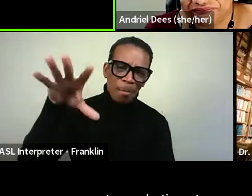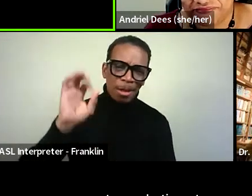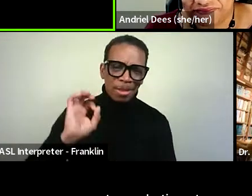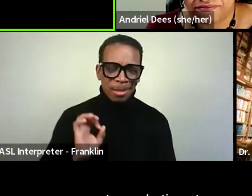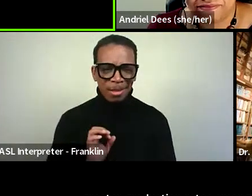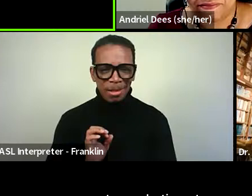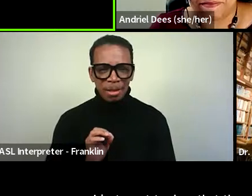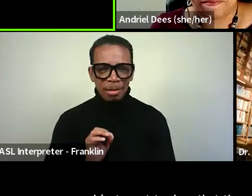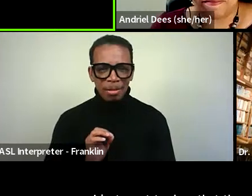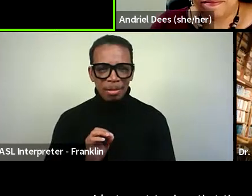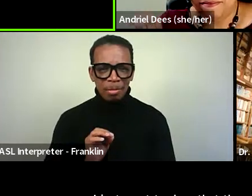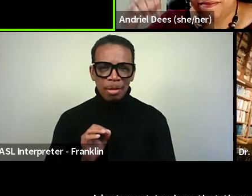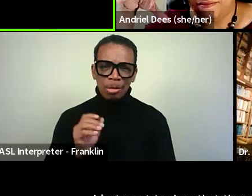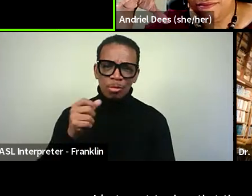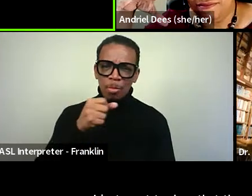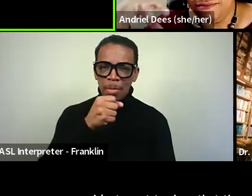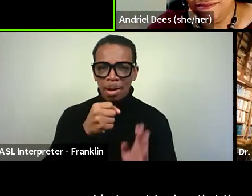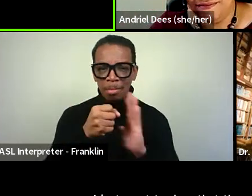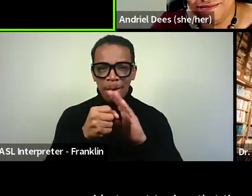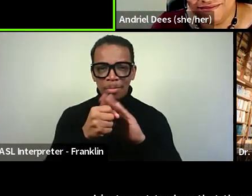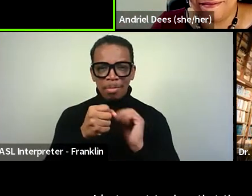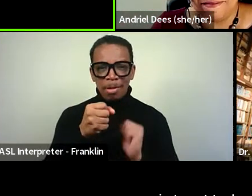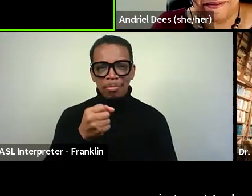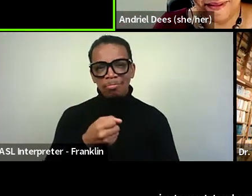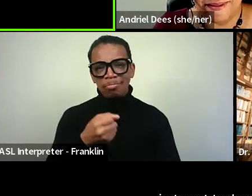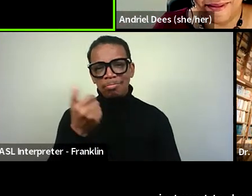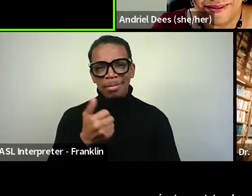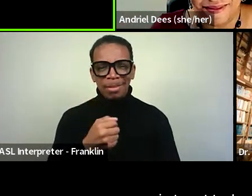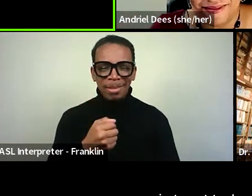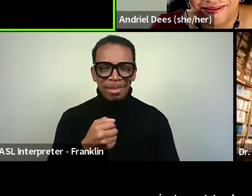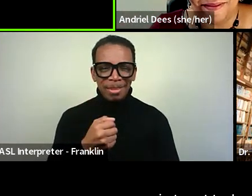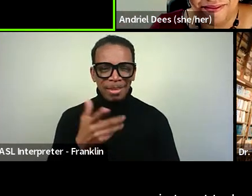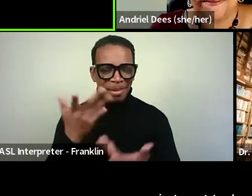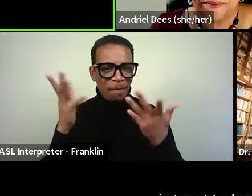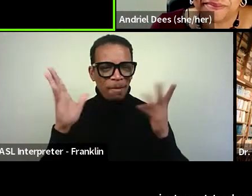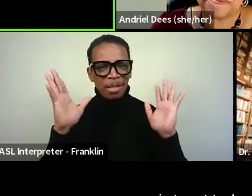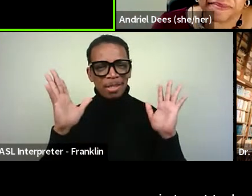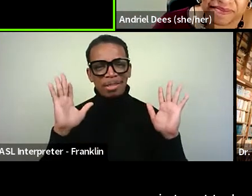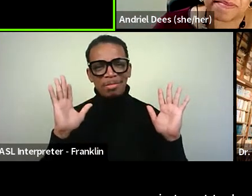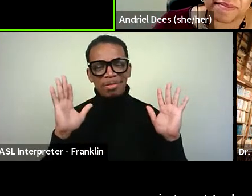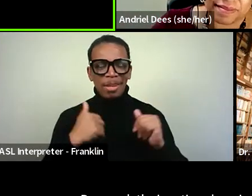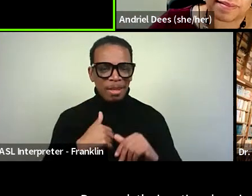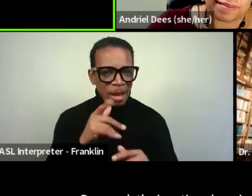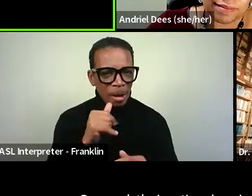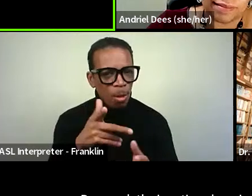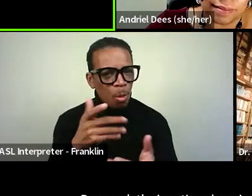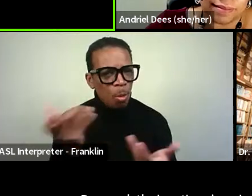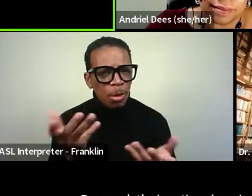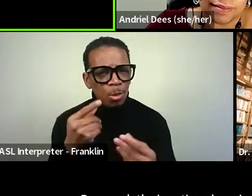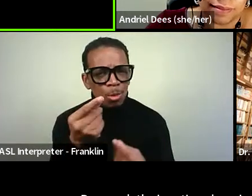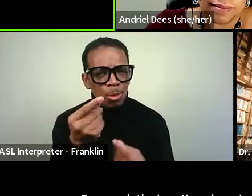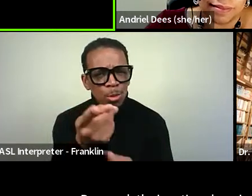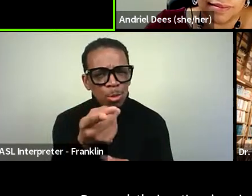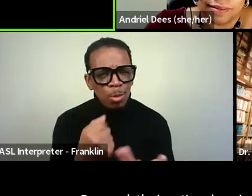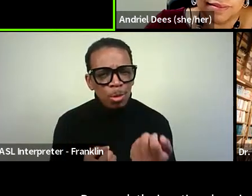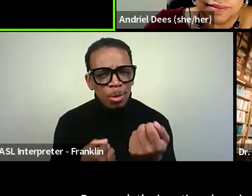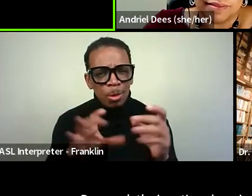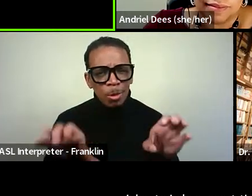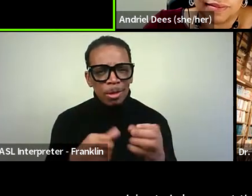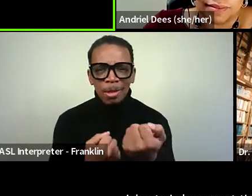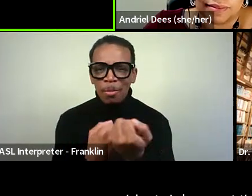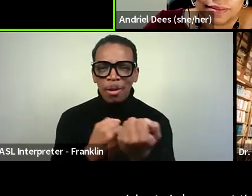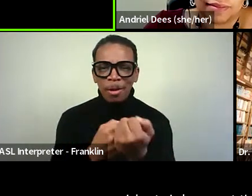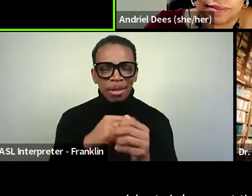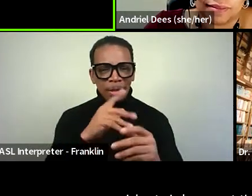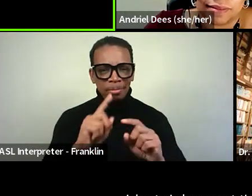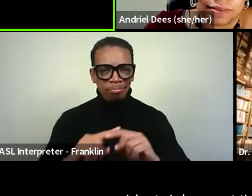drop the mic and ask ourselves, what are we doing to help support the graduation rates among our